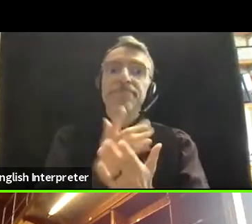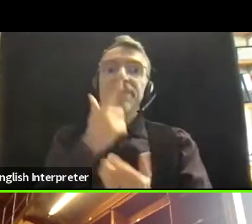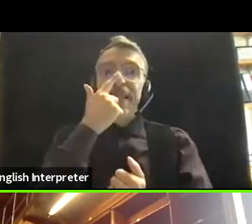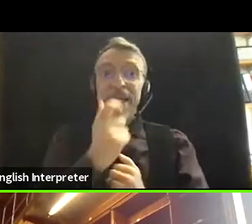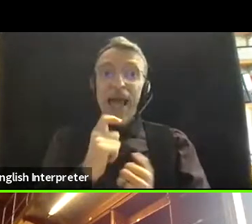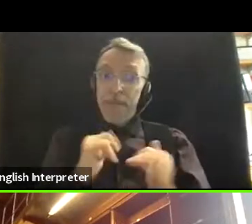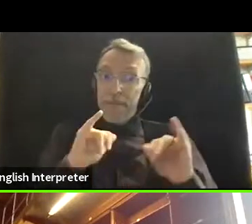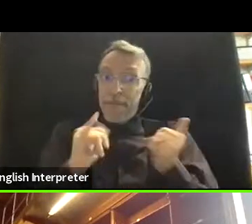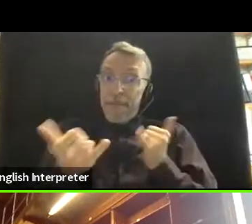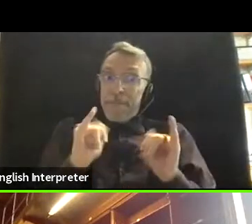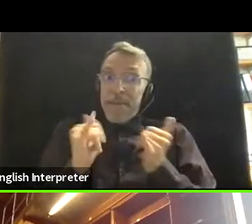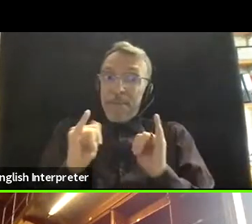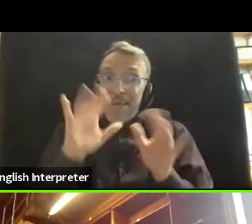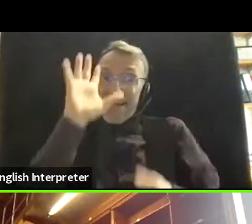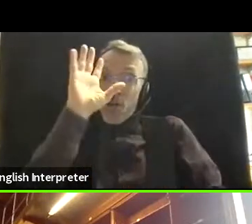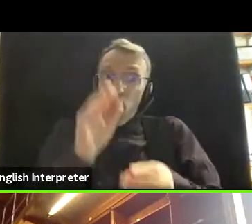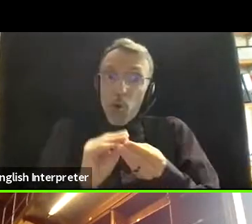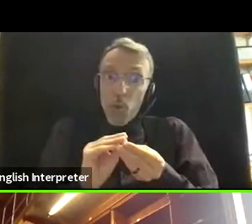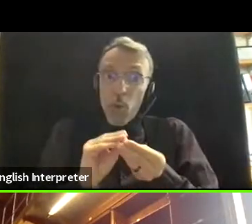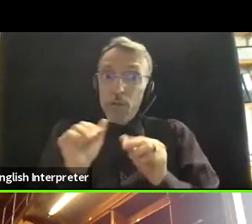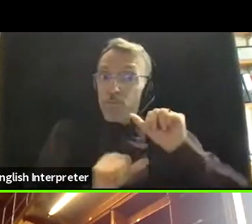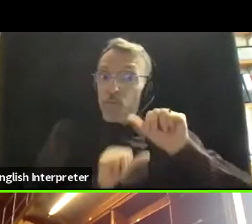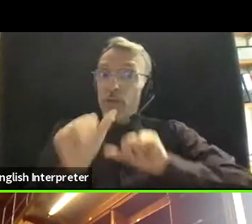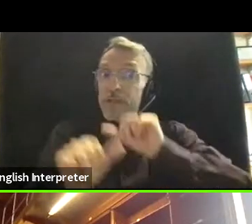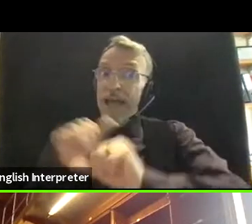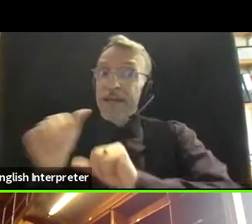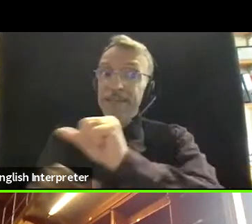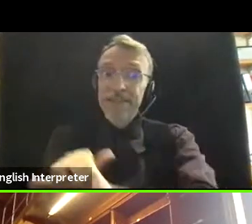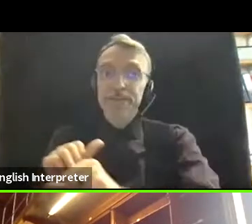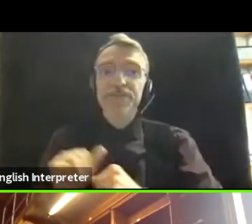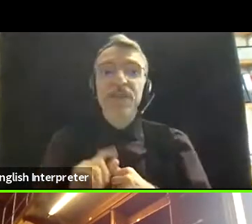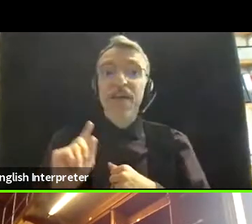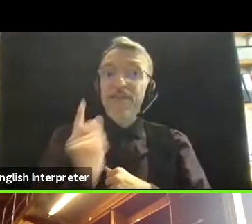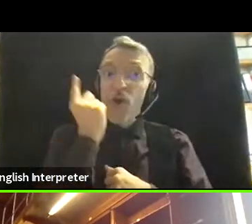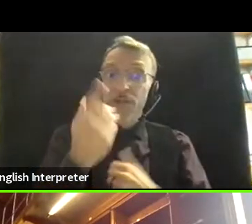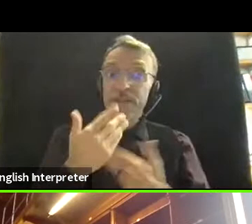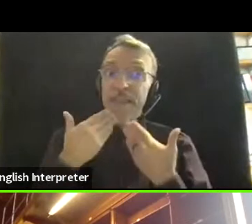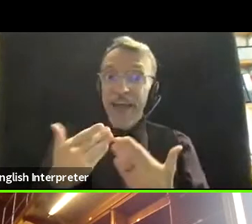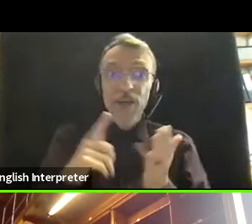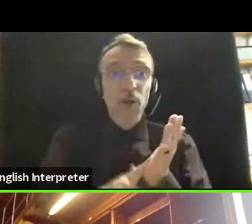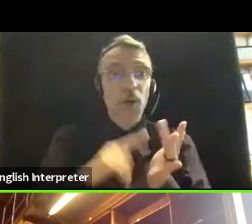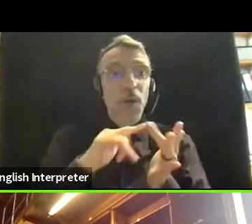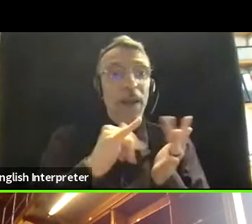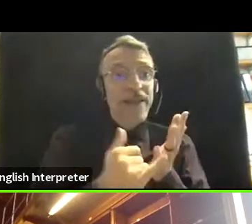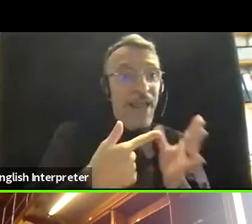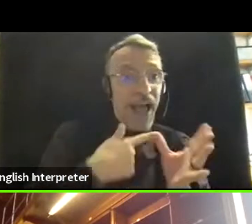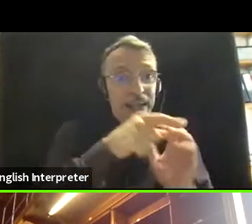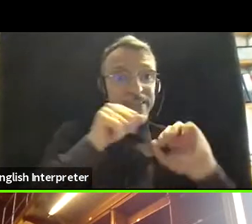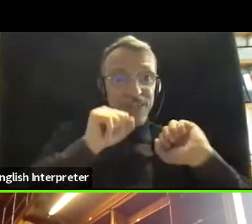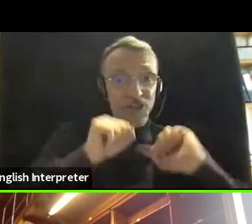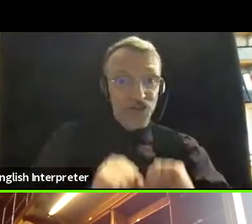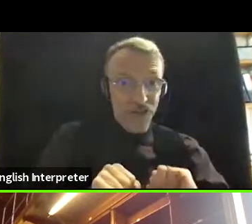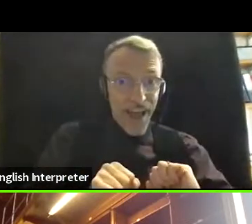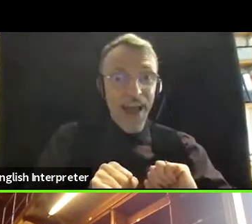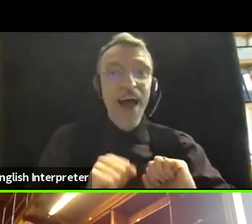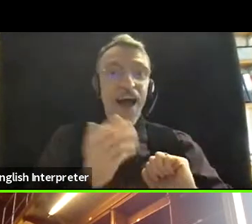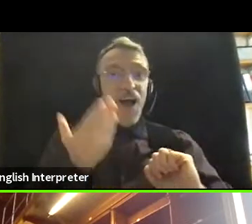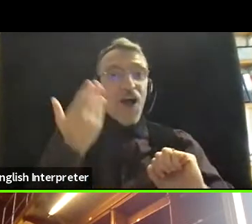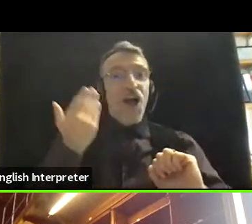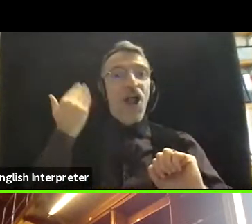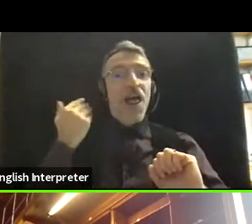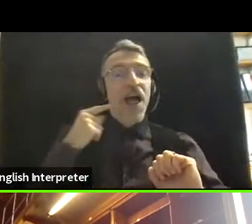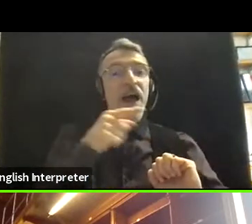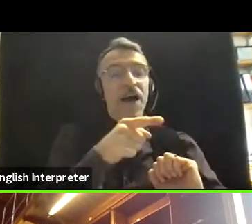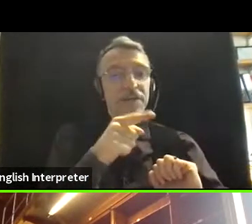perhaps maybe conclude the process, first of all, by thanking you, Lisa, as the chair, for